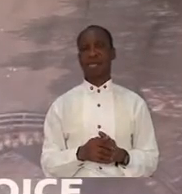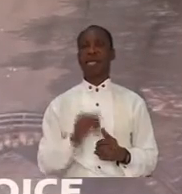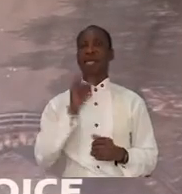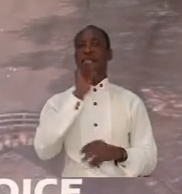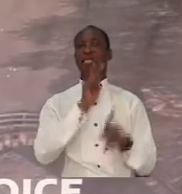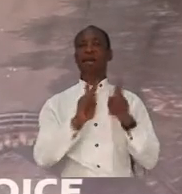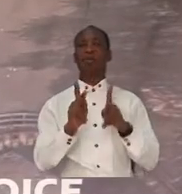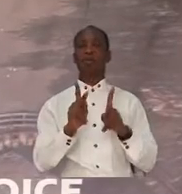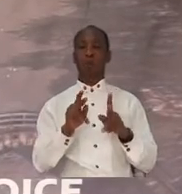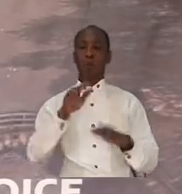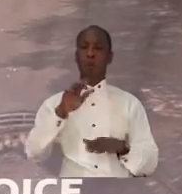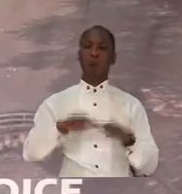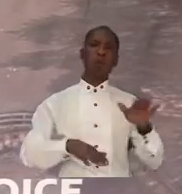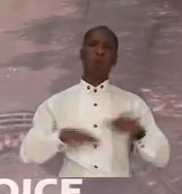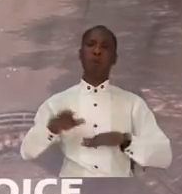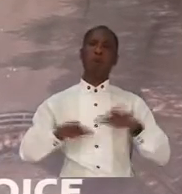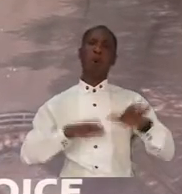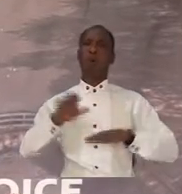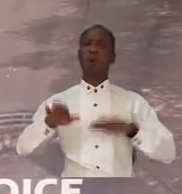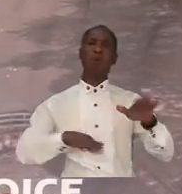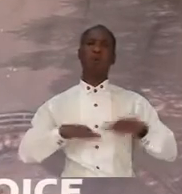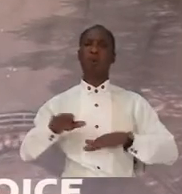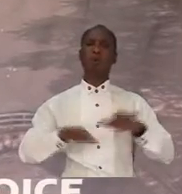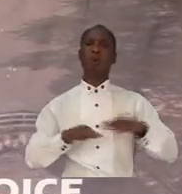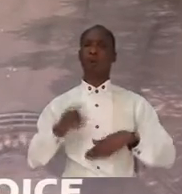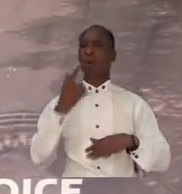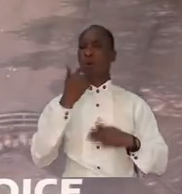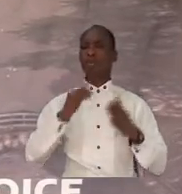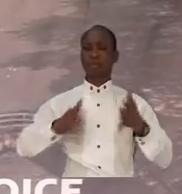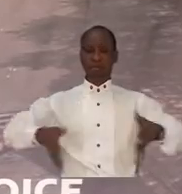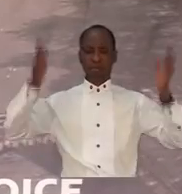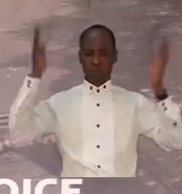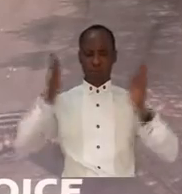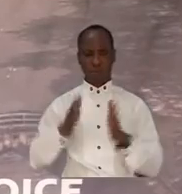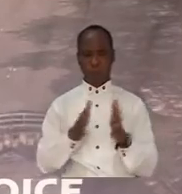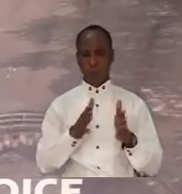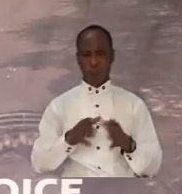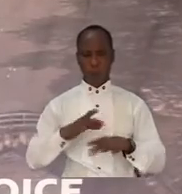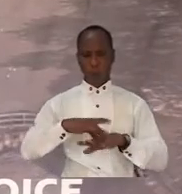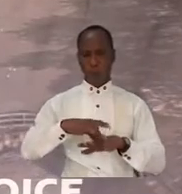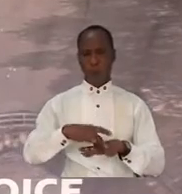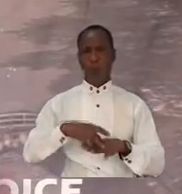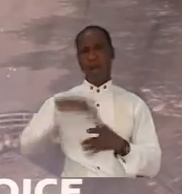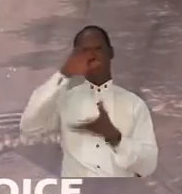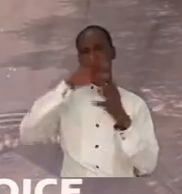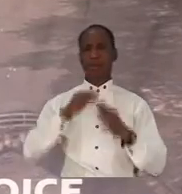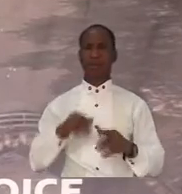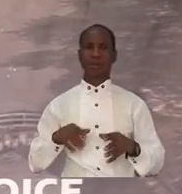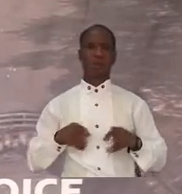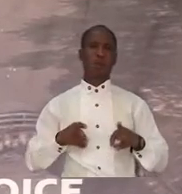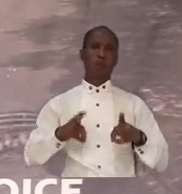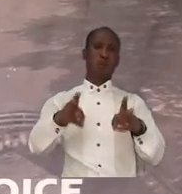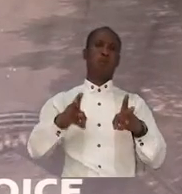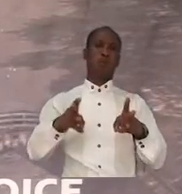famu sa ko epuno a emu apai ma ofasio ejina nifa benkum no emu anwu